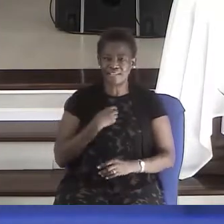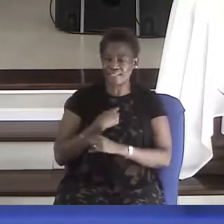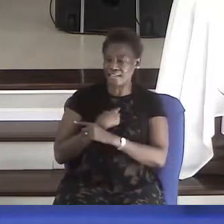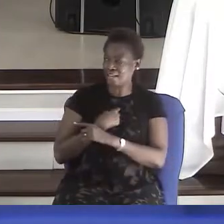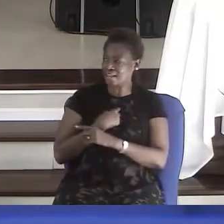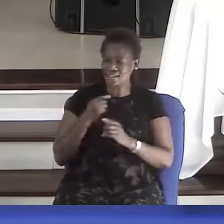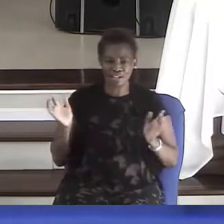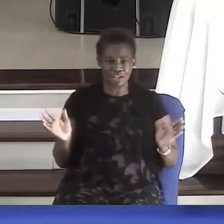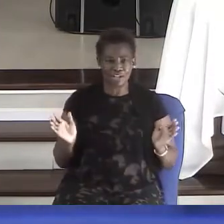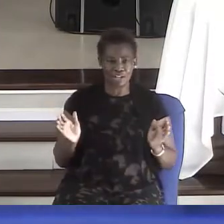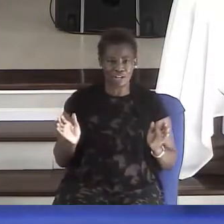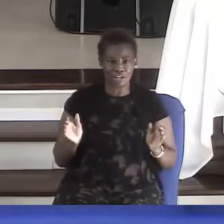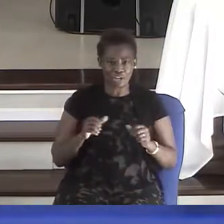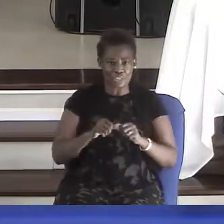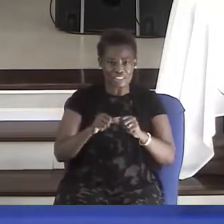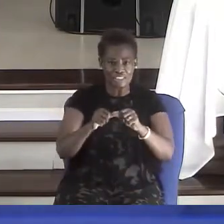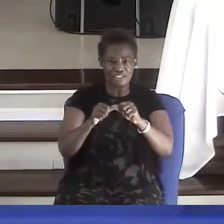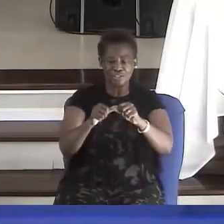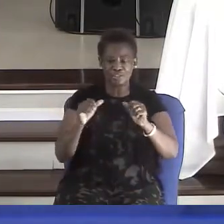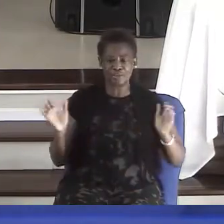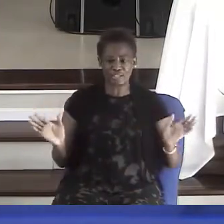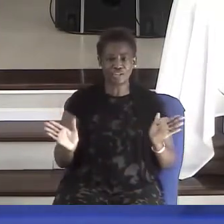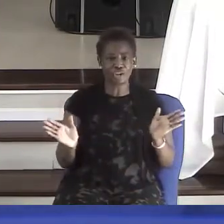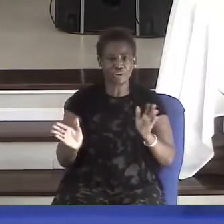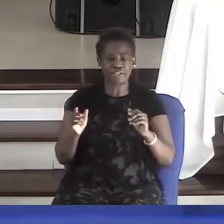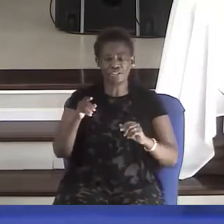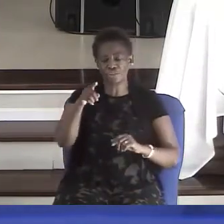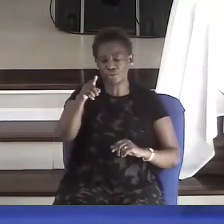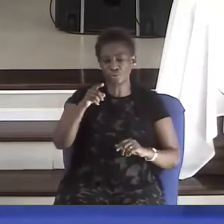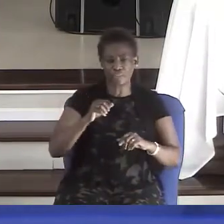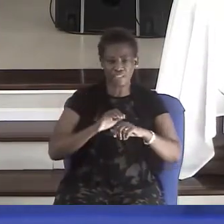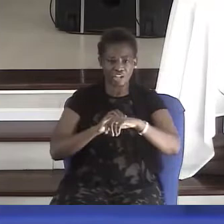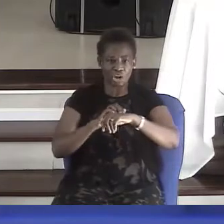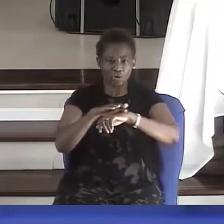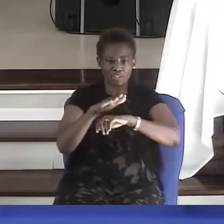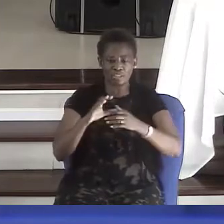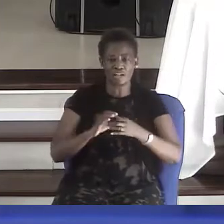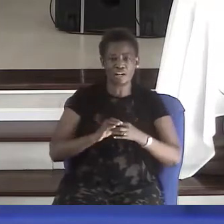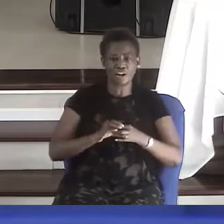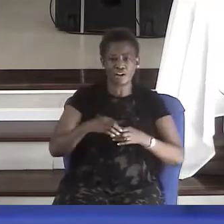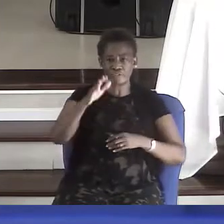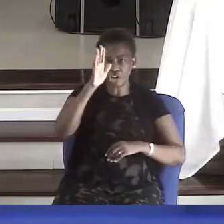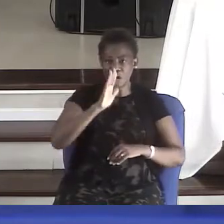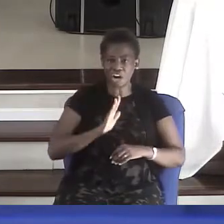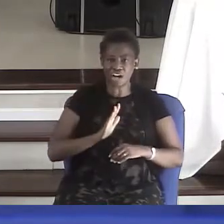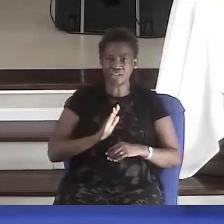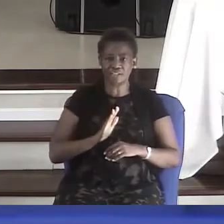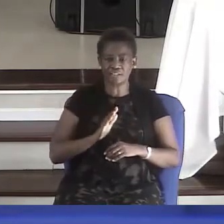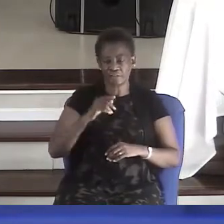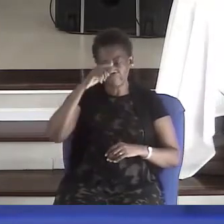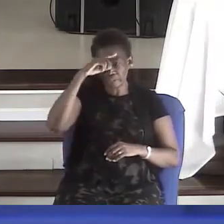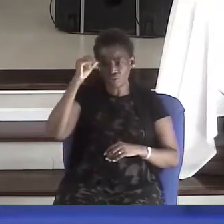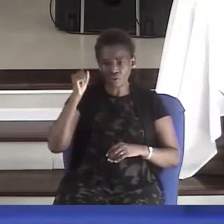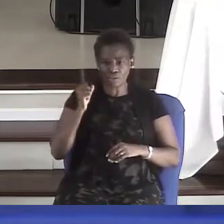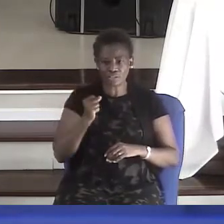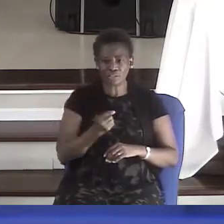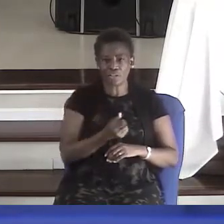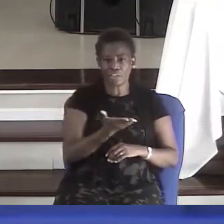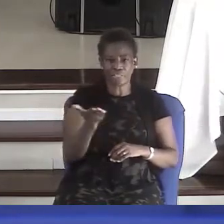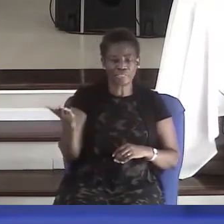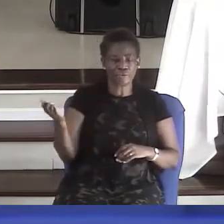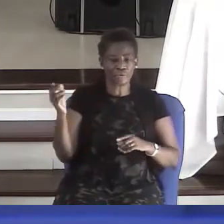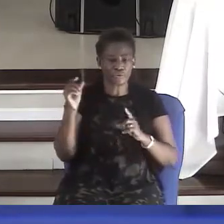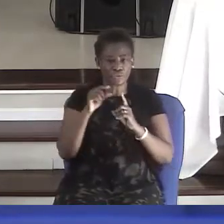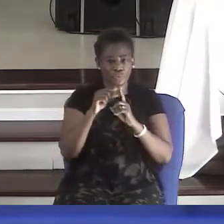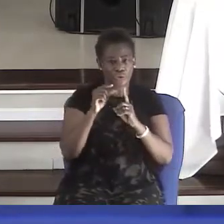with the counsel of God, because those words that Spence read earlier for us are some final